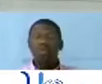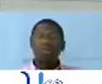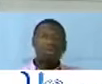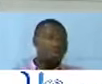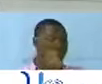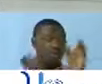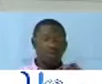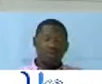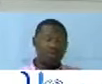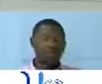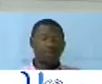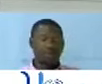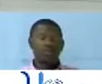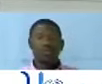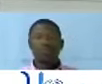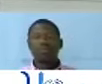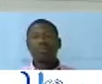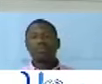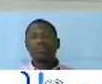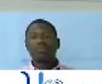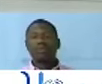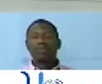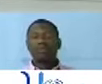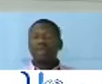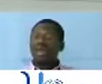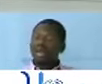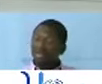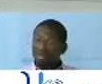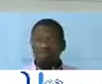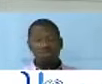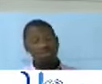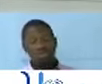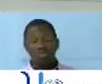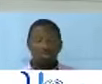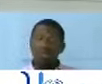All of us to a large extent, wittingly or